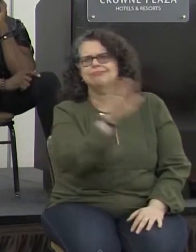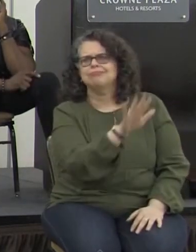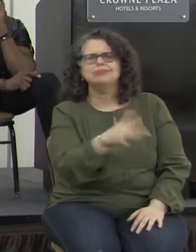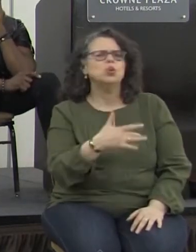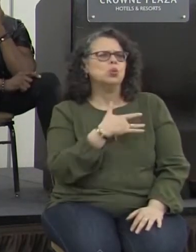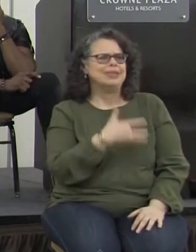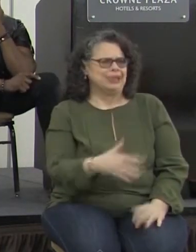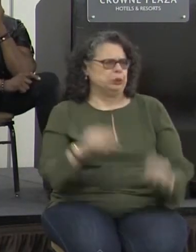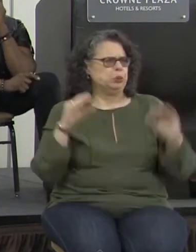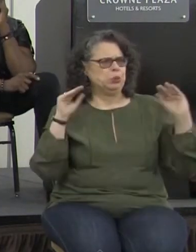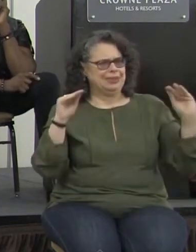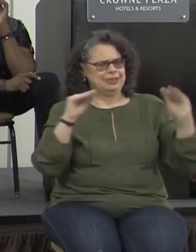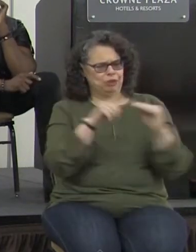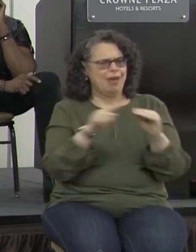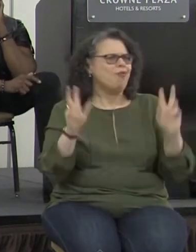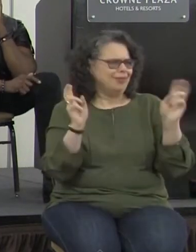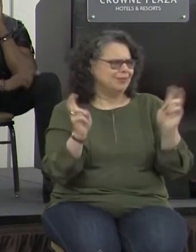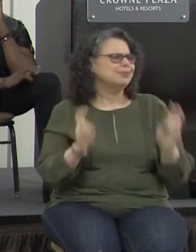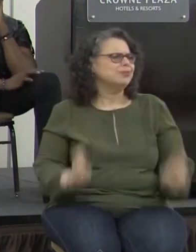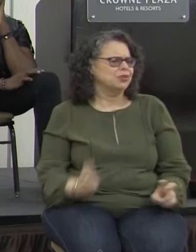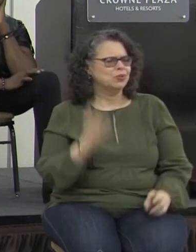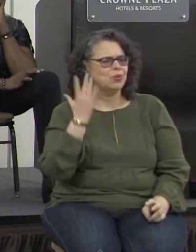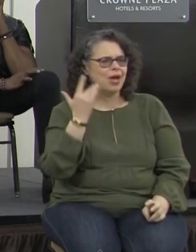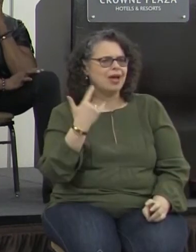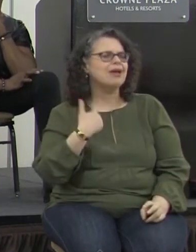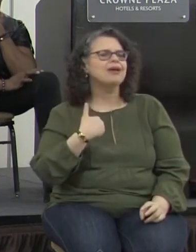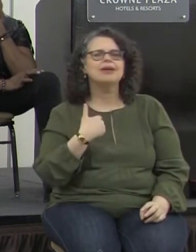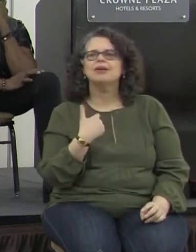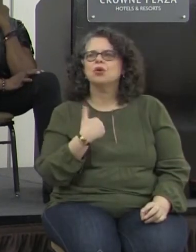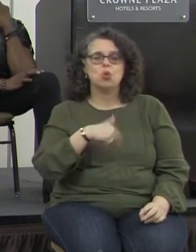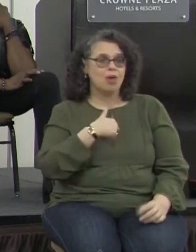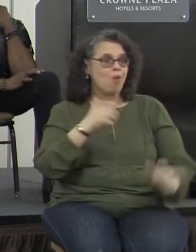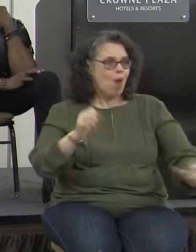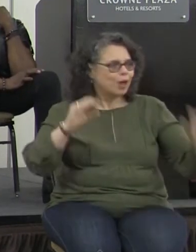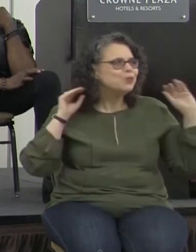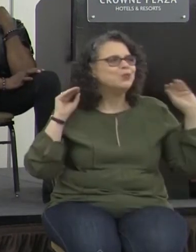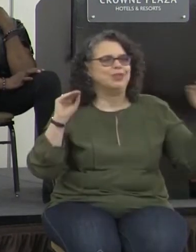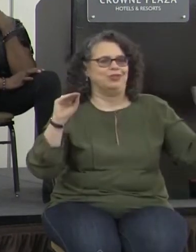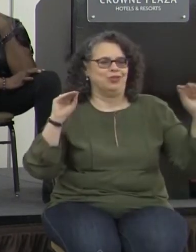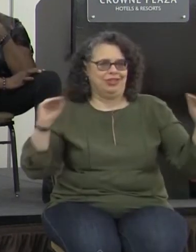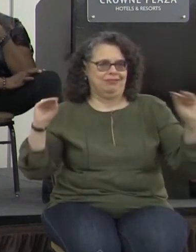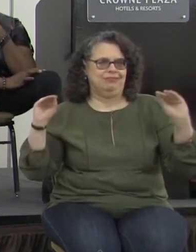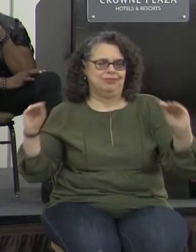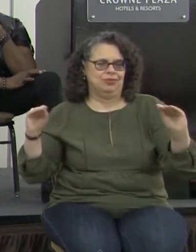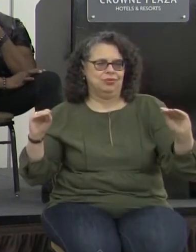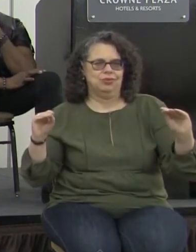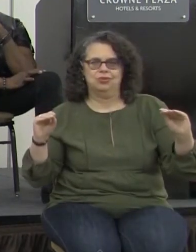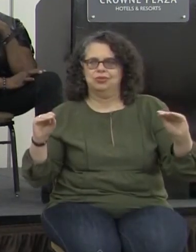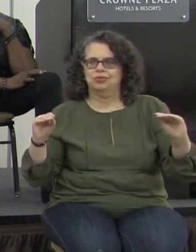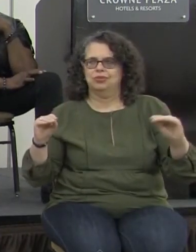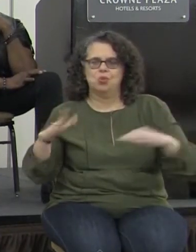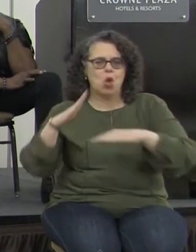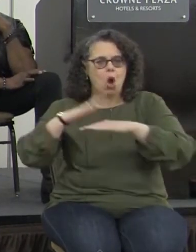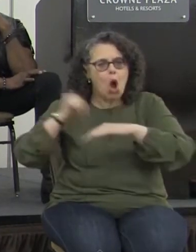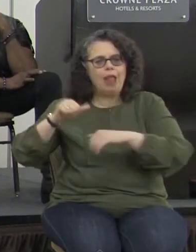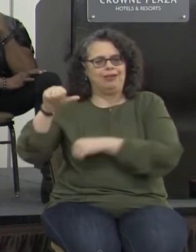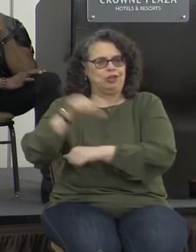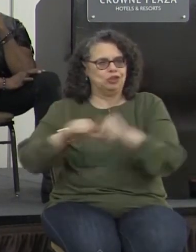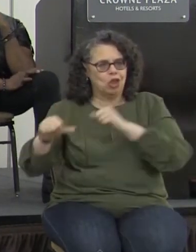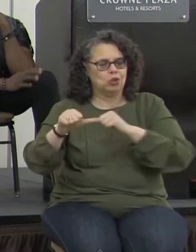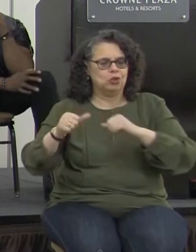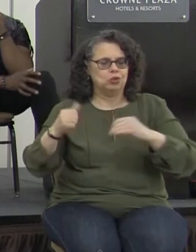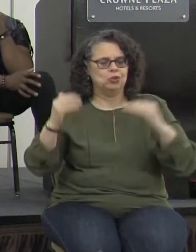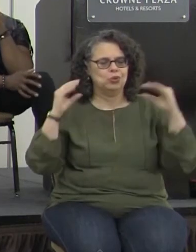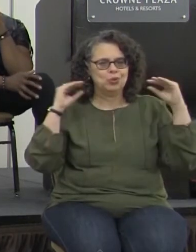these subjects because we want to educate. We are calling each other to educate and